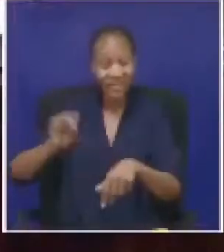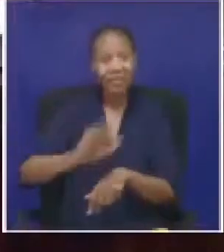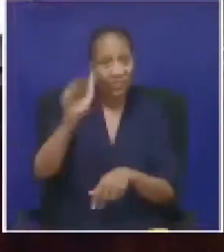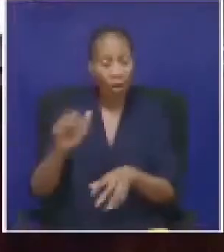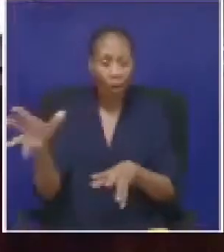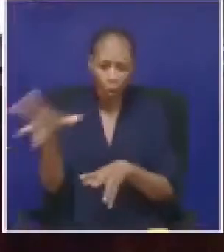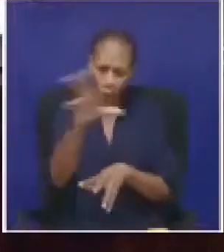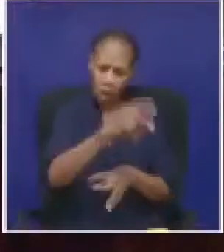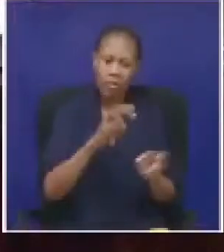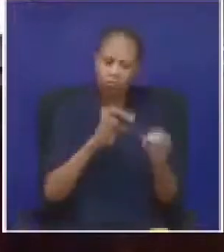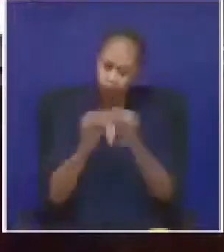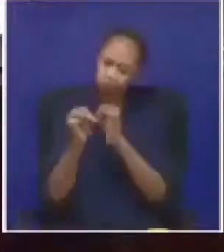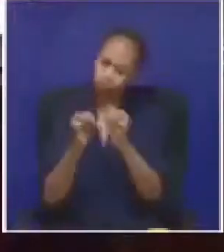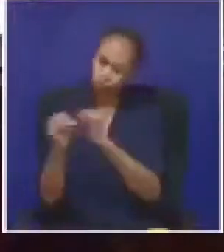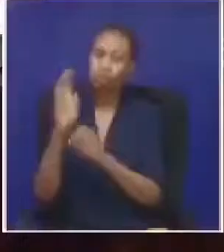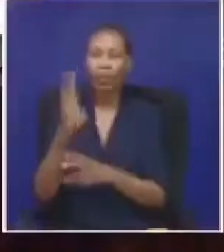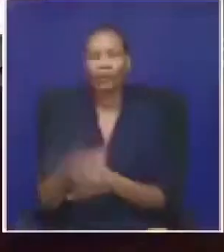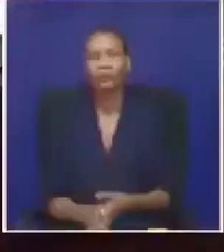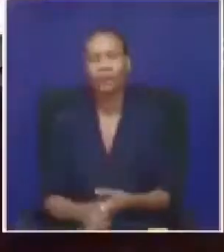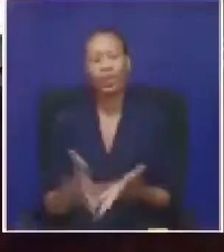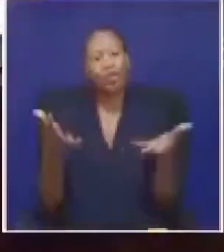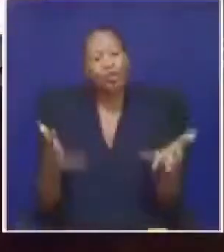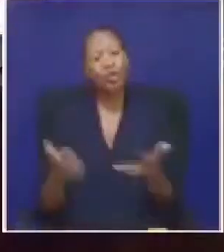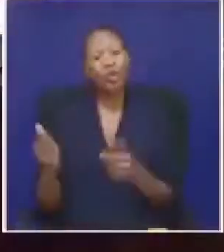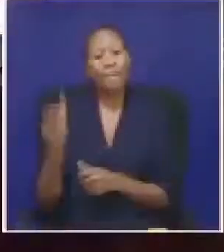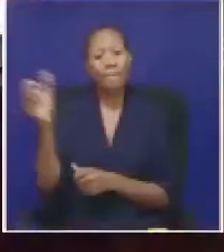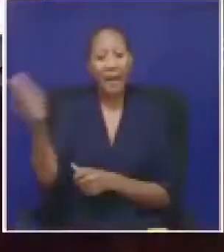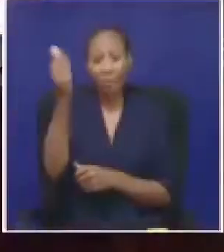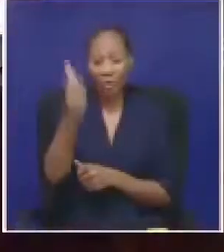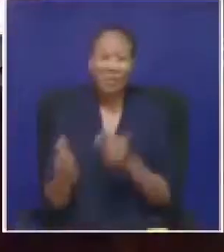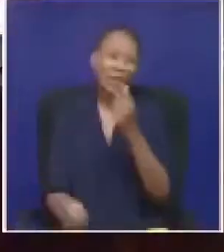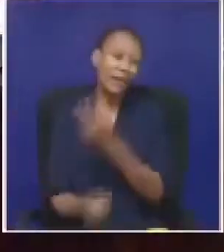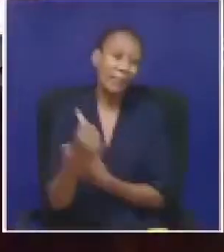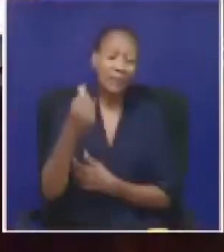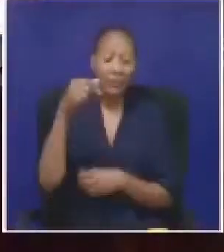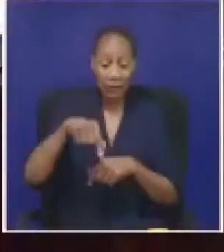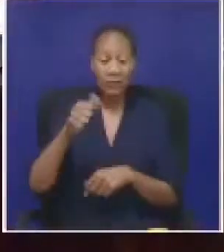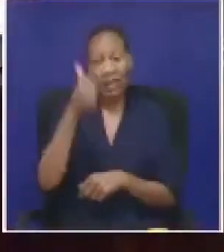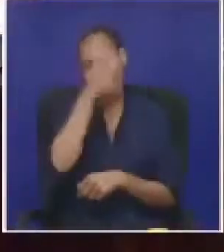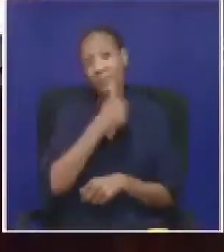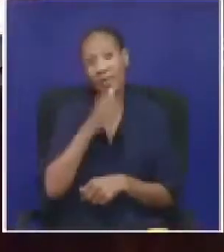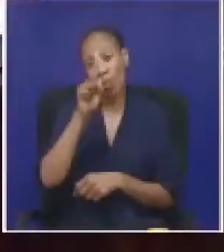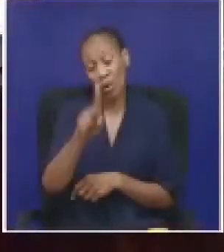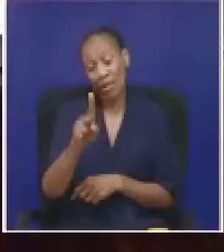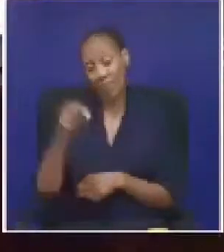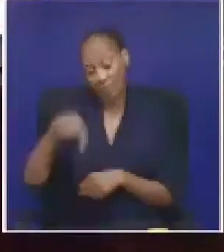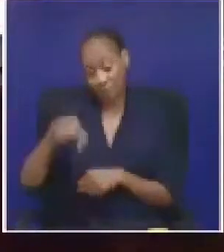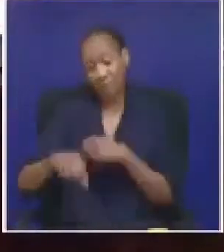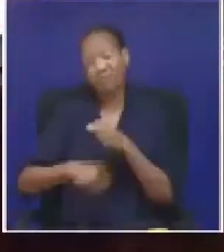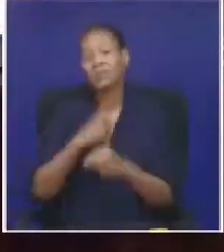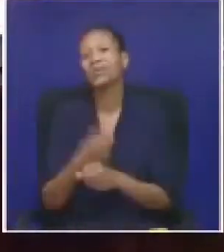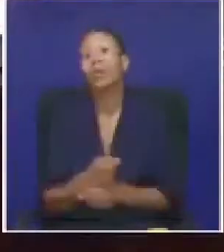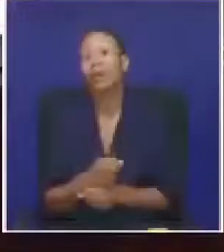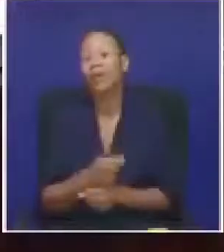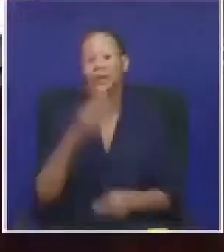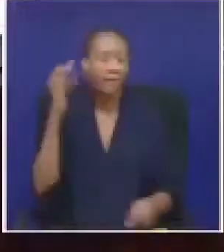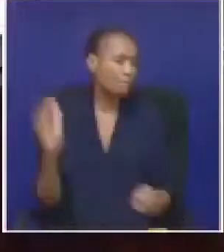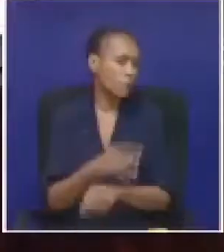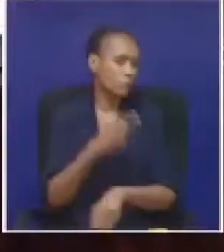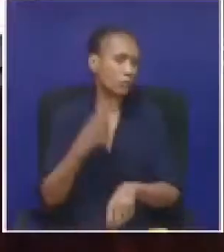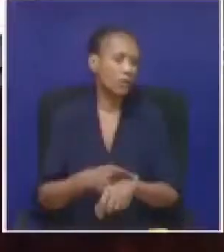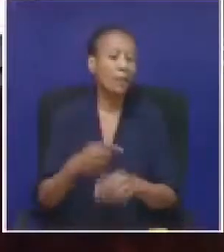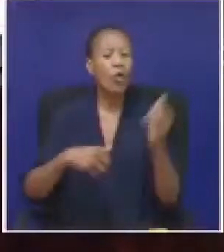the acting registrar was appointed on the 1st of April this year, while the permanent office is